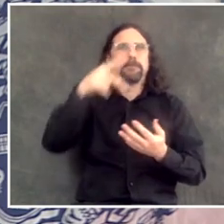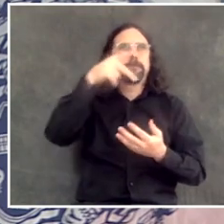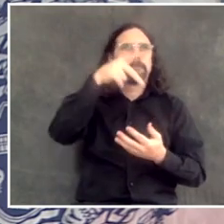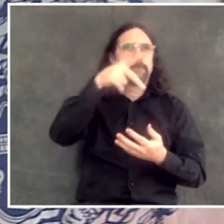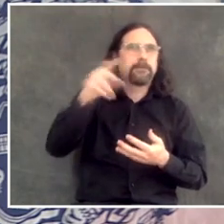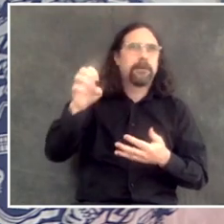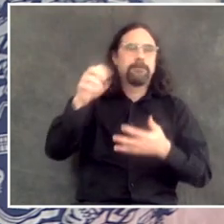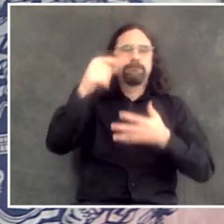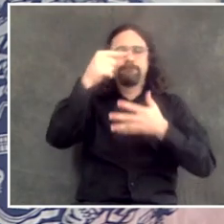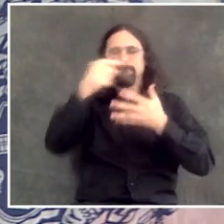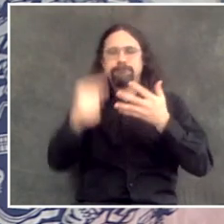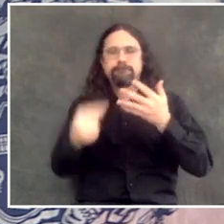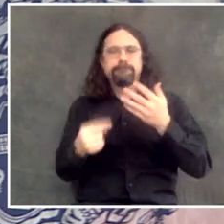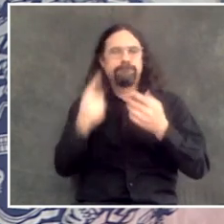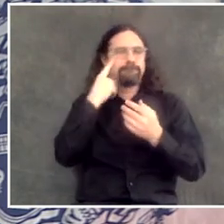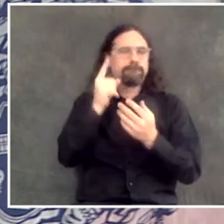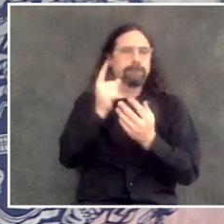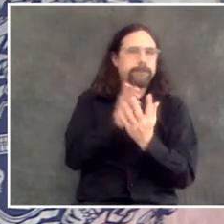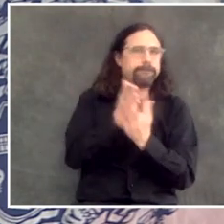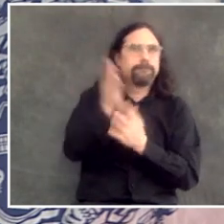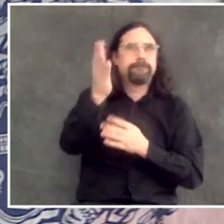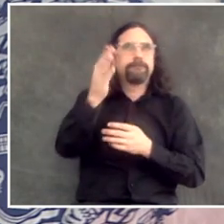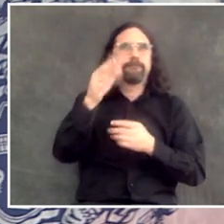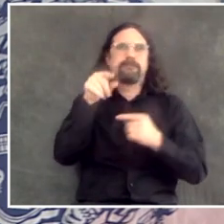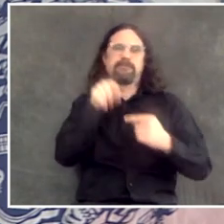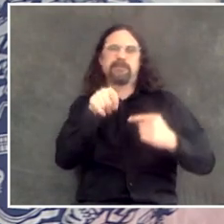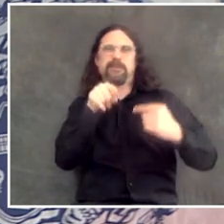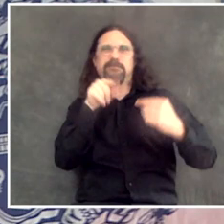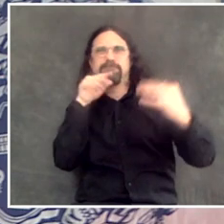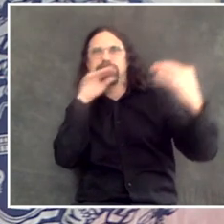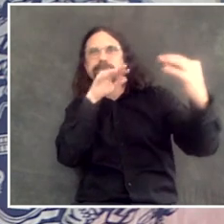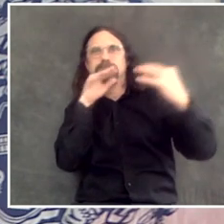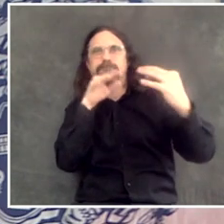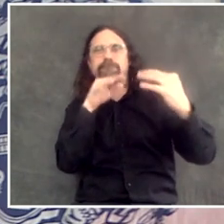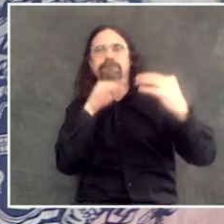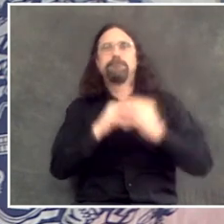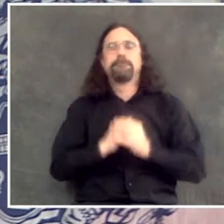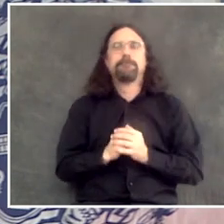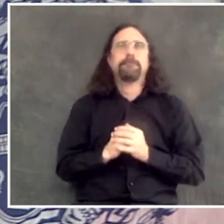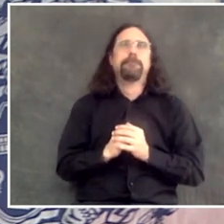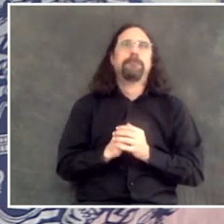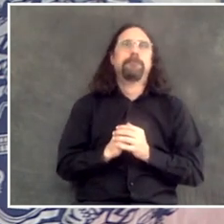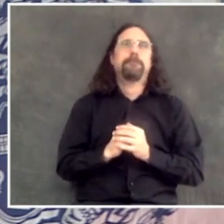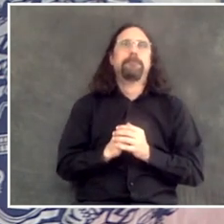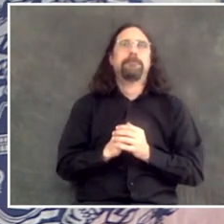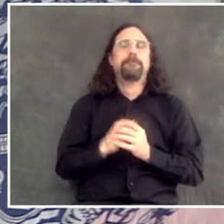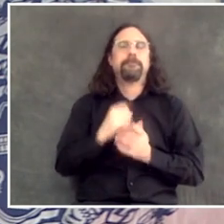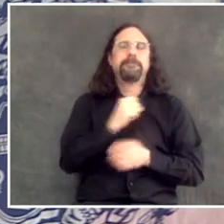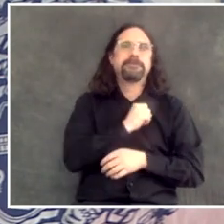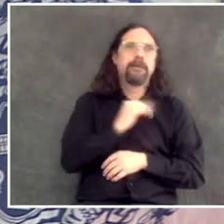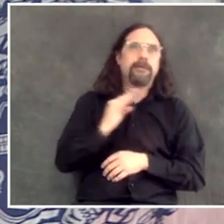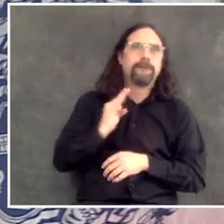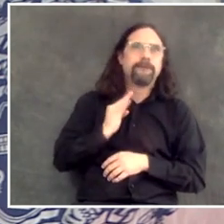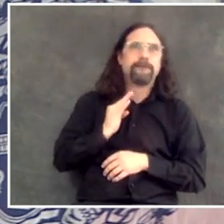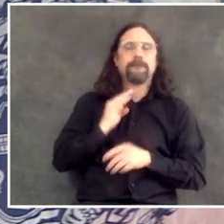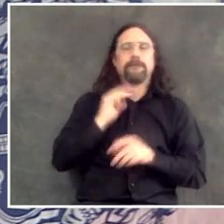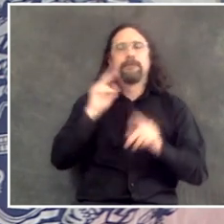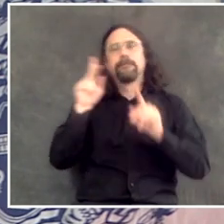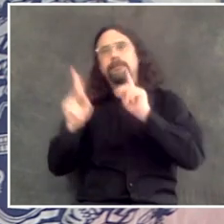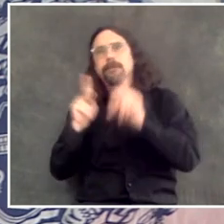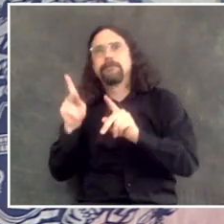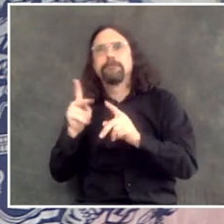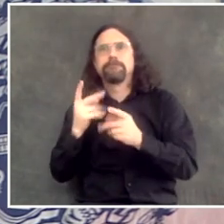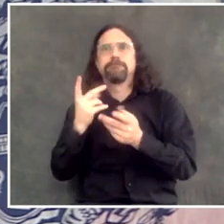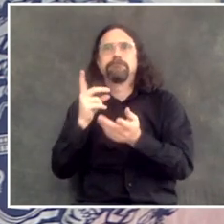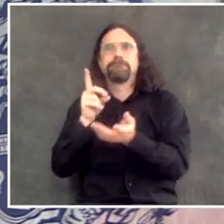ever the personnel, the people, the doctors, the nurses, all of the medical